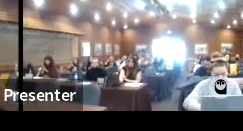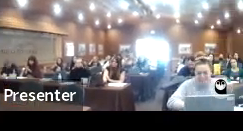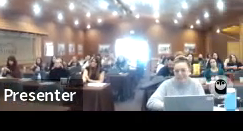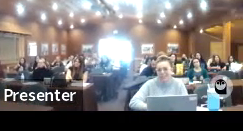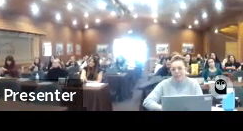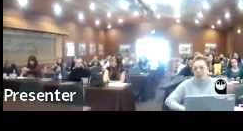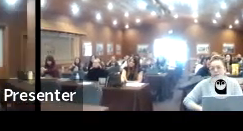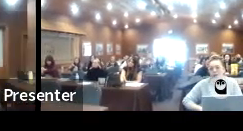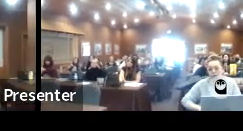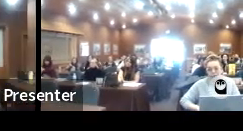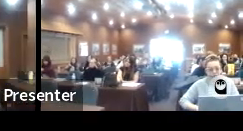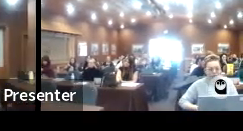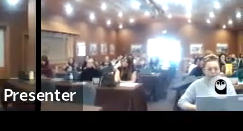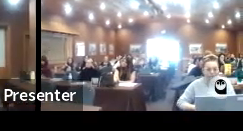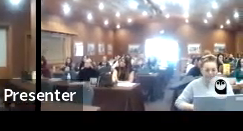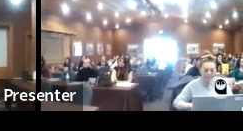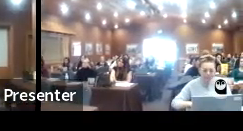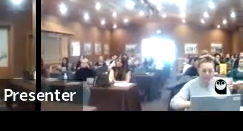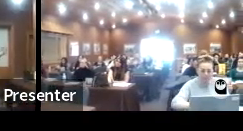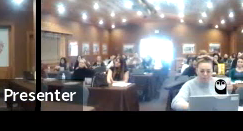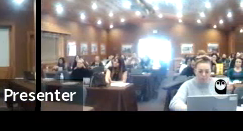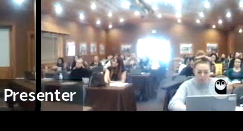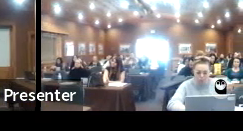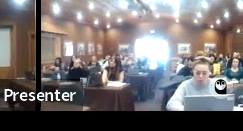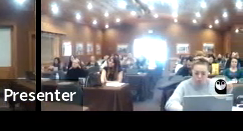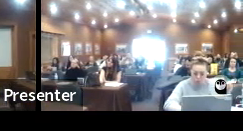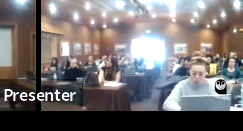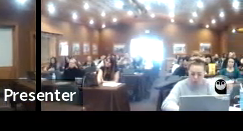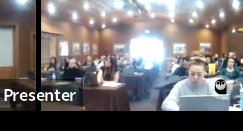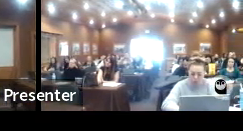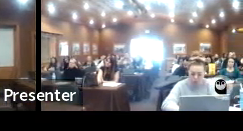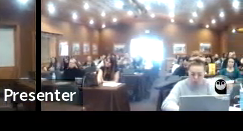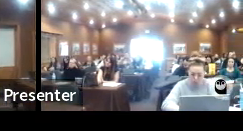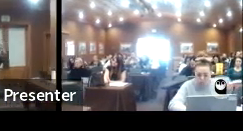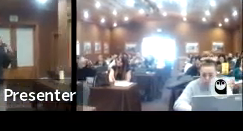We'll make sure her information is in there. But we are going to take a quick